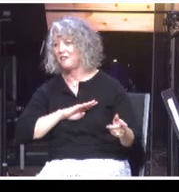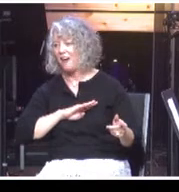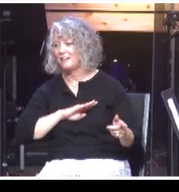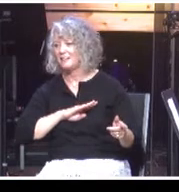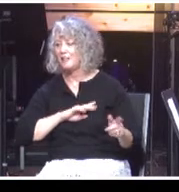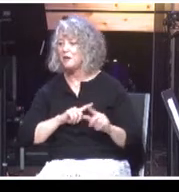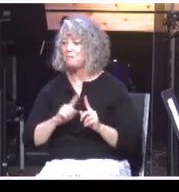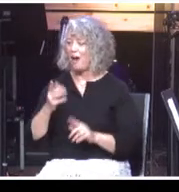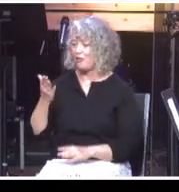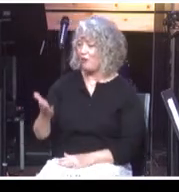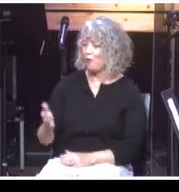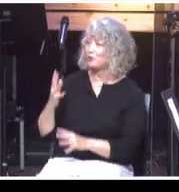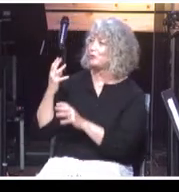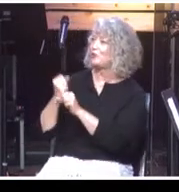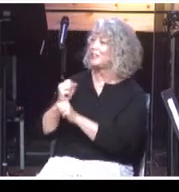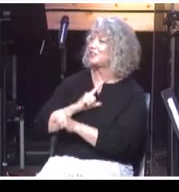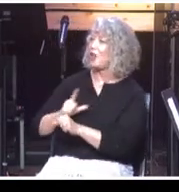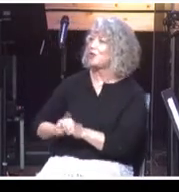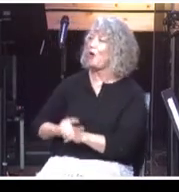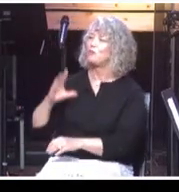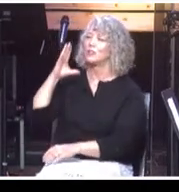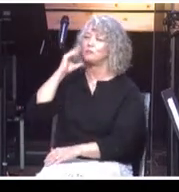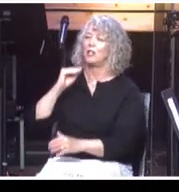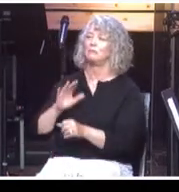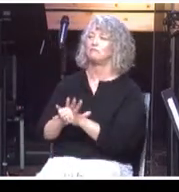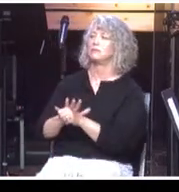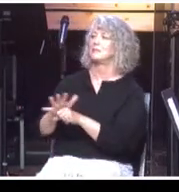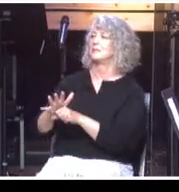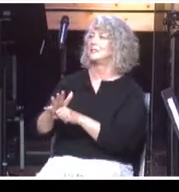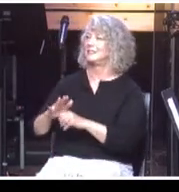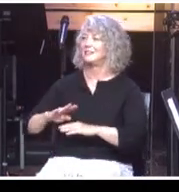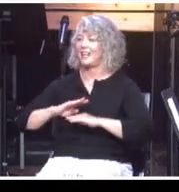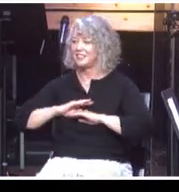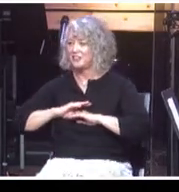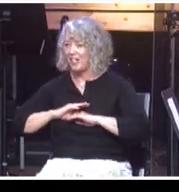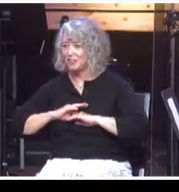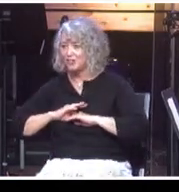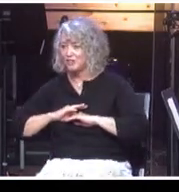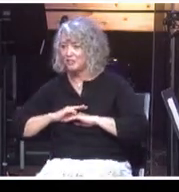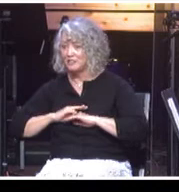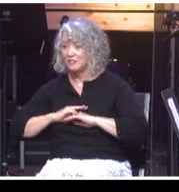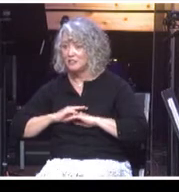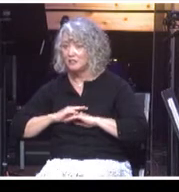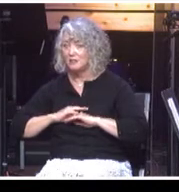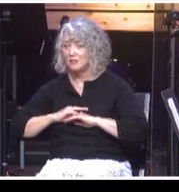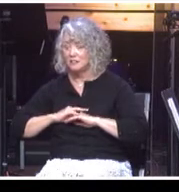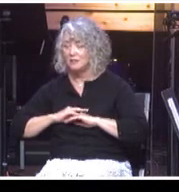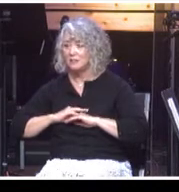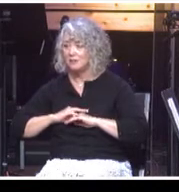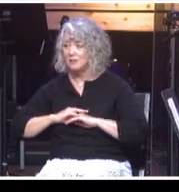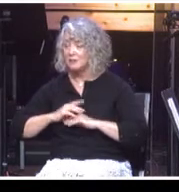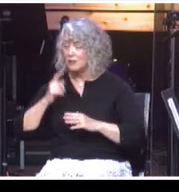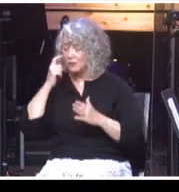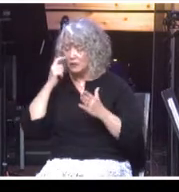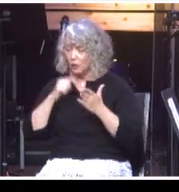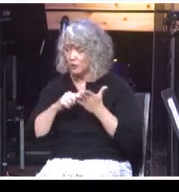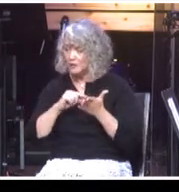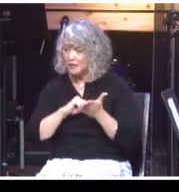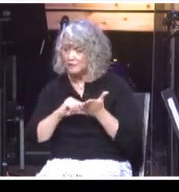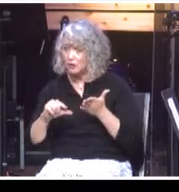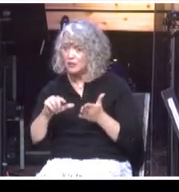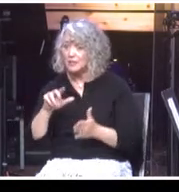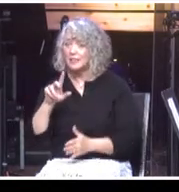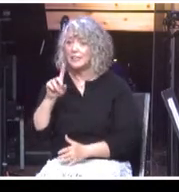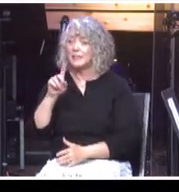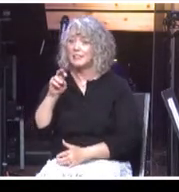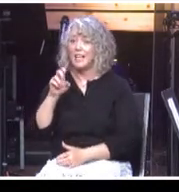But the one who trusts in the Lord can find ample satisfaction. And notice this too, in these verses, David